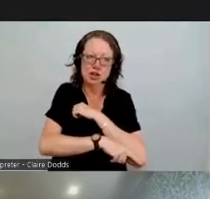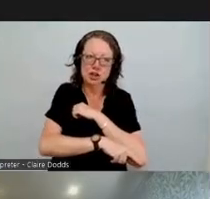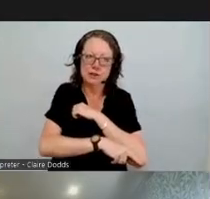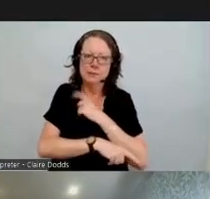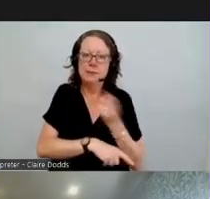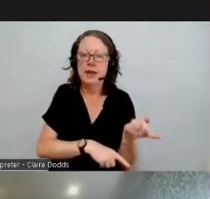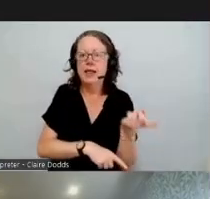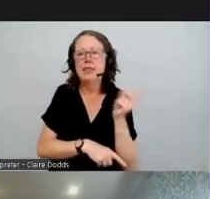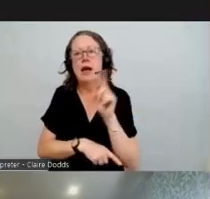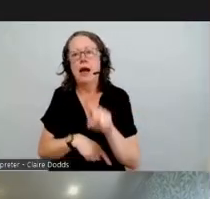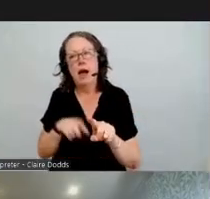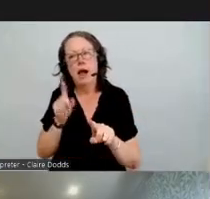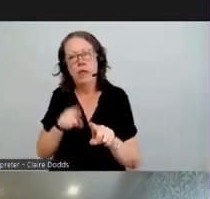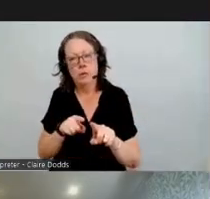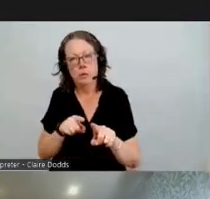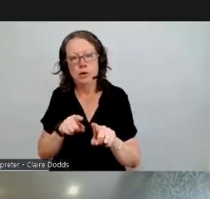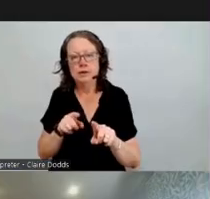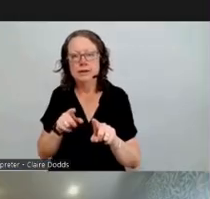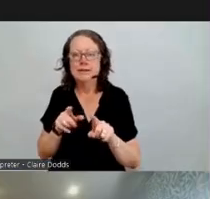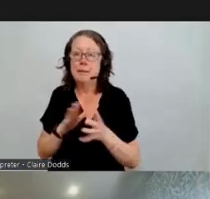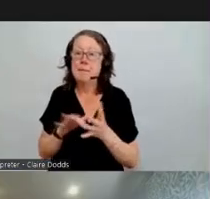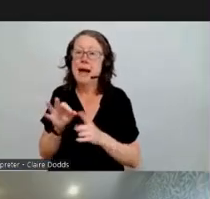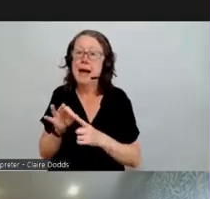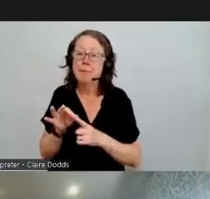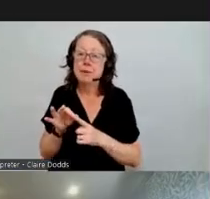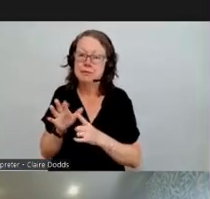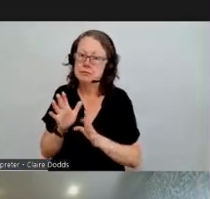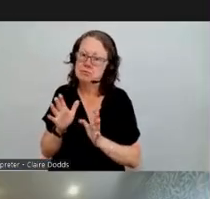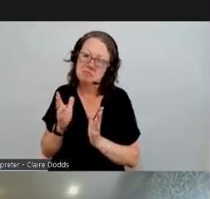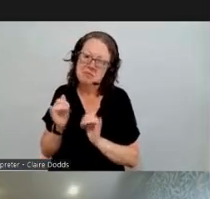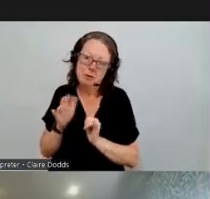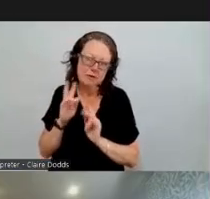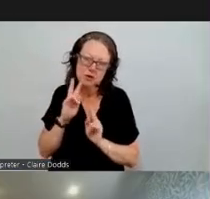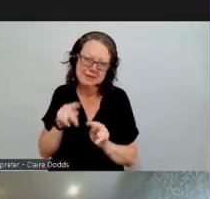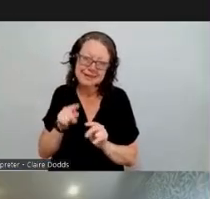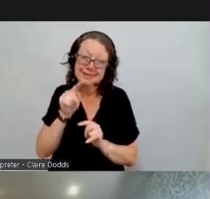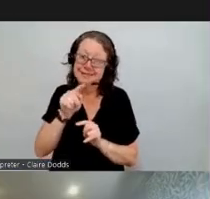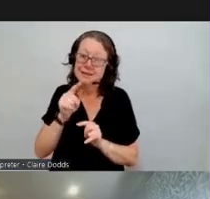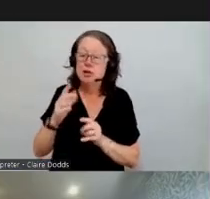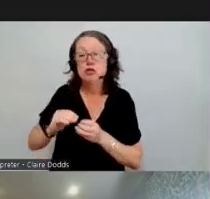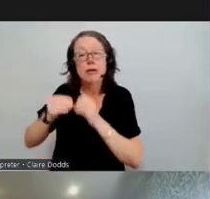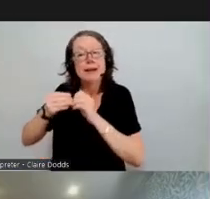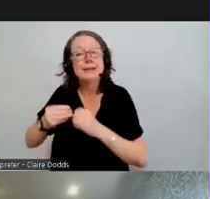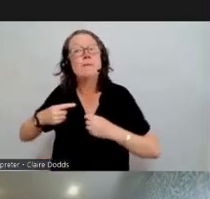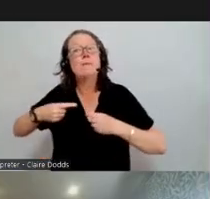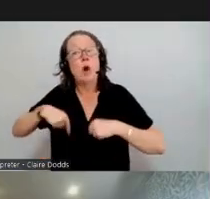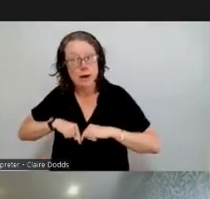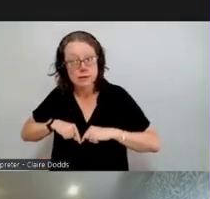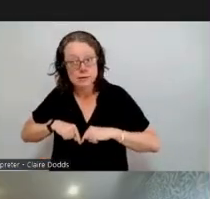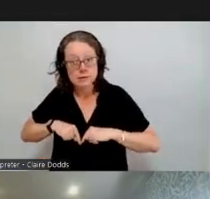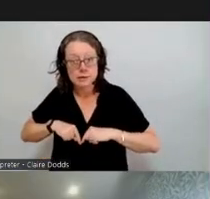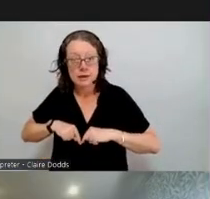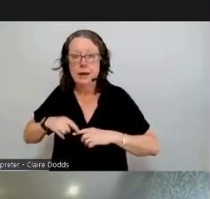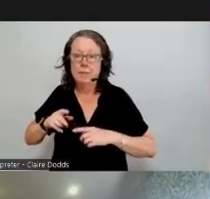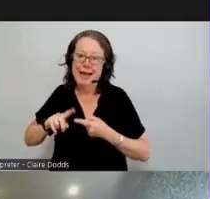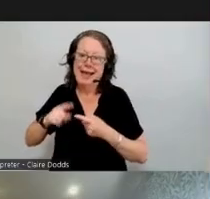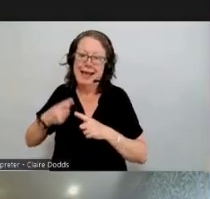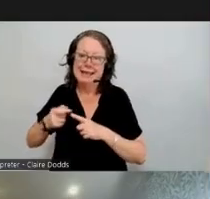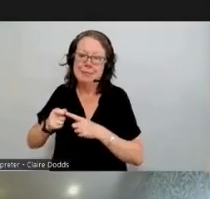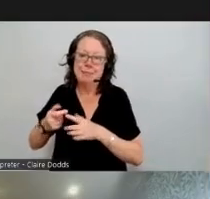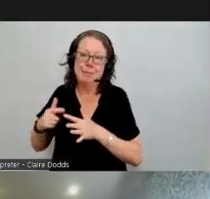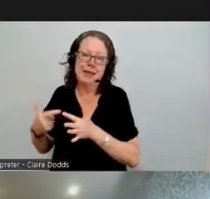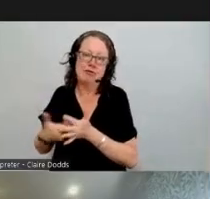been created for us by the company Experian, which you may have heard of, who are experts in